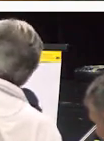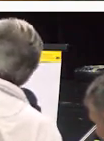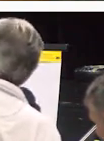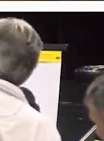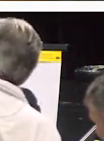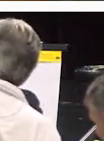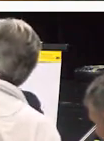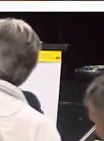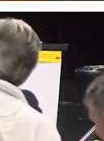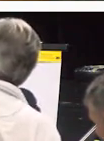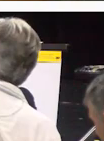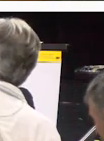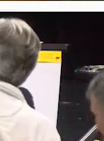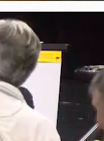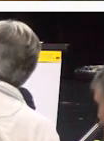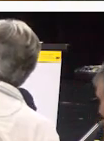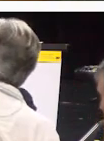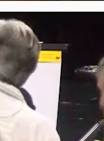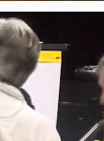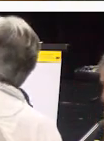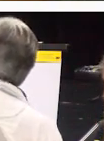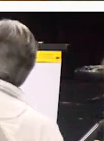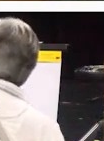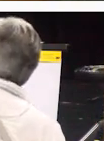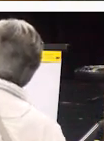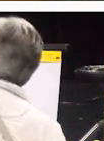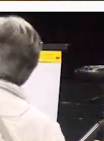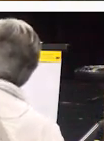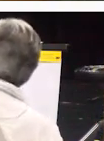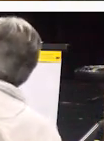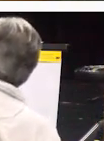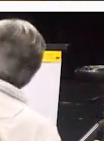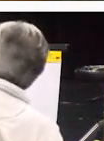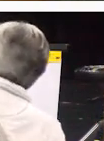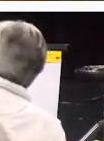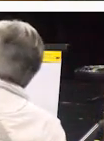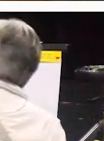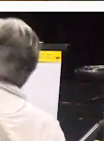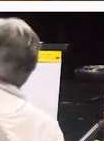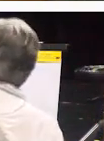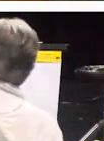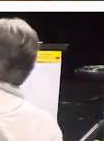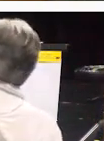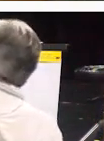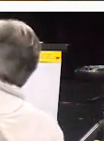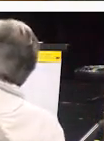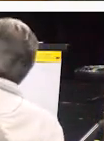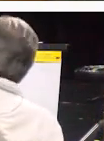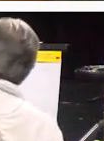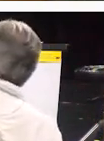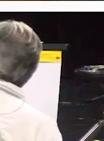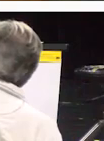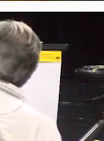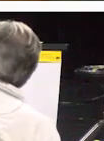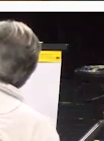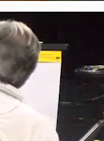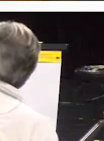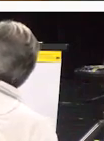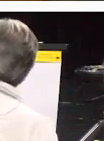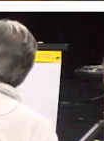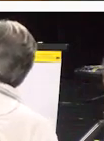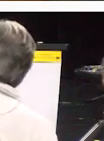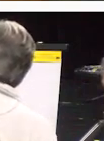other existing institutions that may limit the need for all of these new groups and so forth, not the least of which is